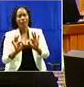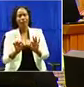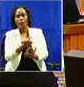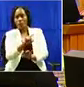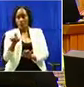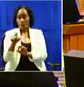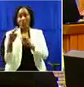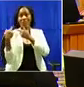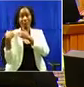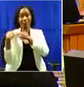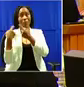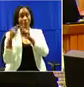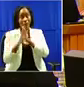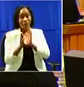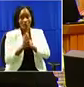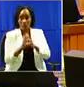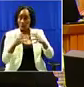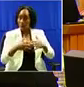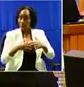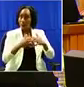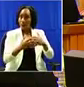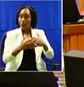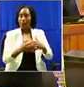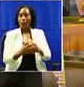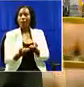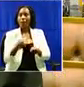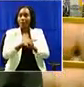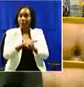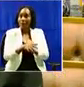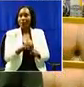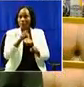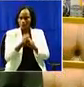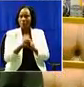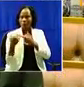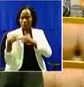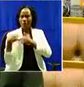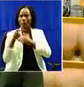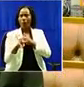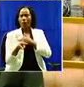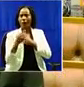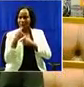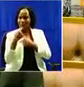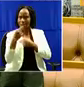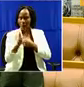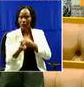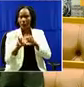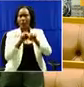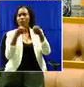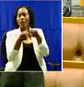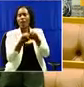responsible for their implementation will be held accountable. A National Economic Recovery